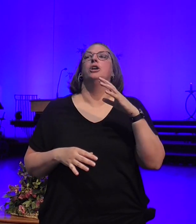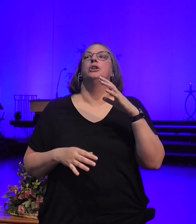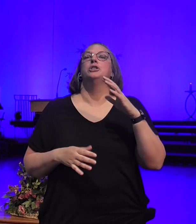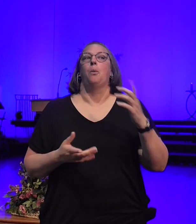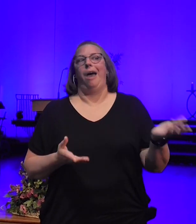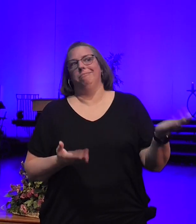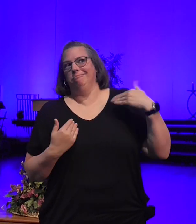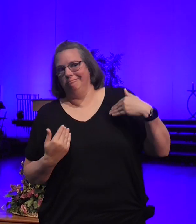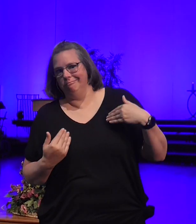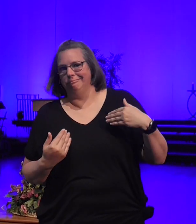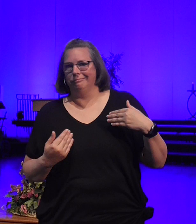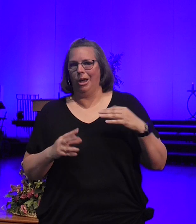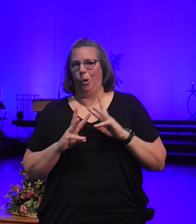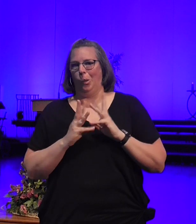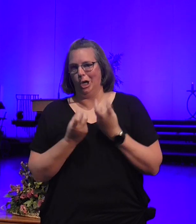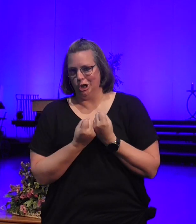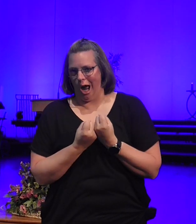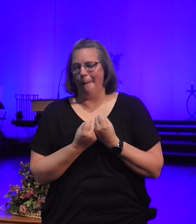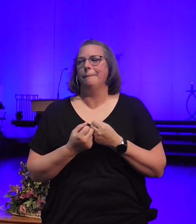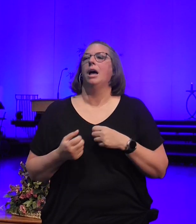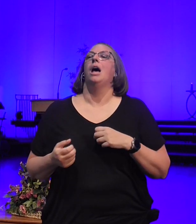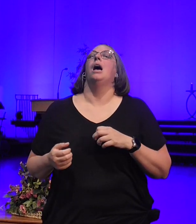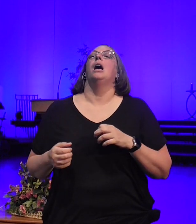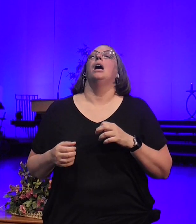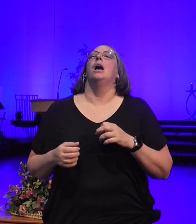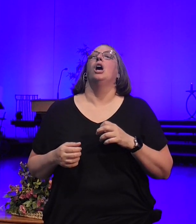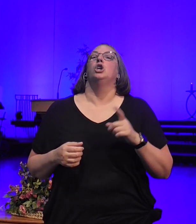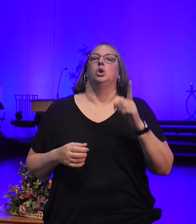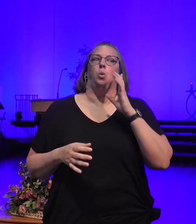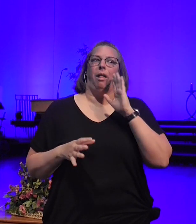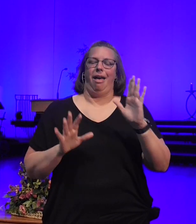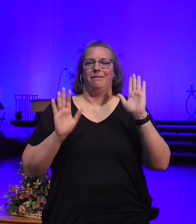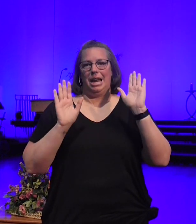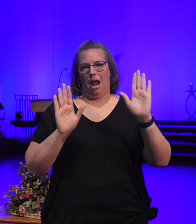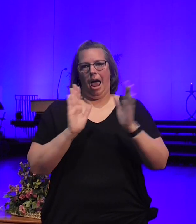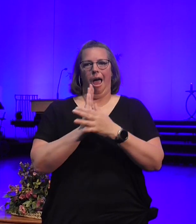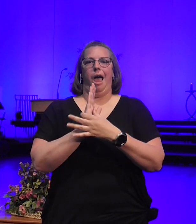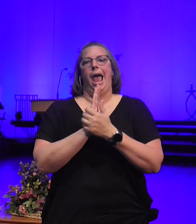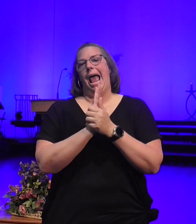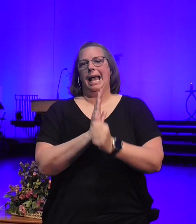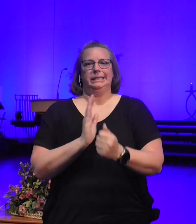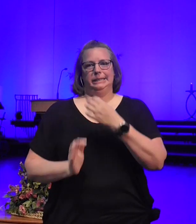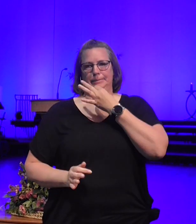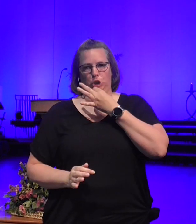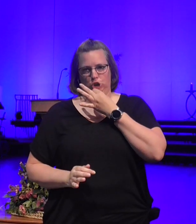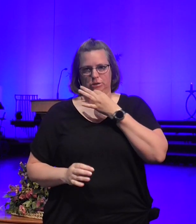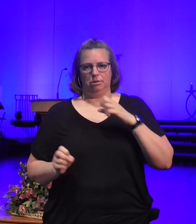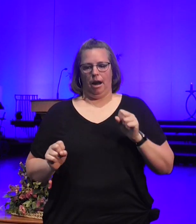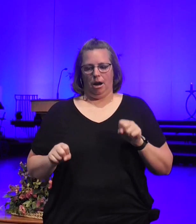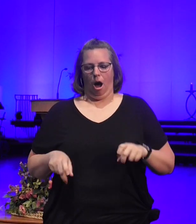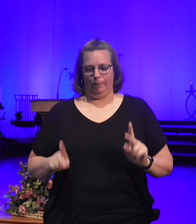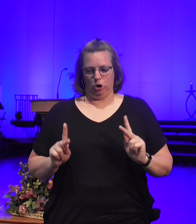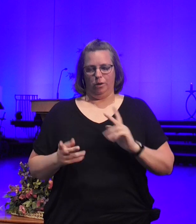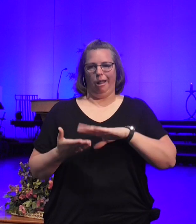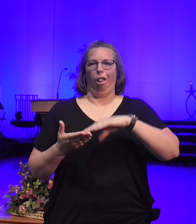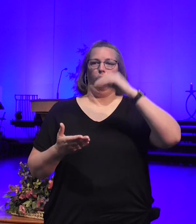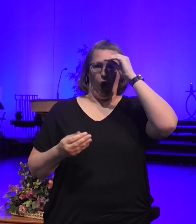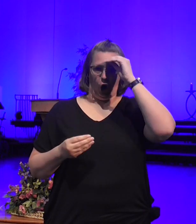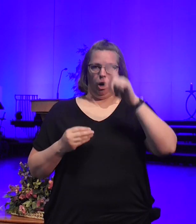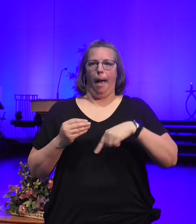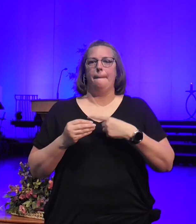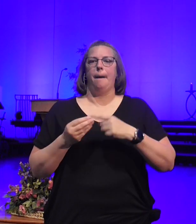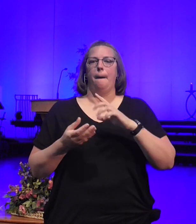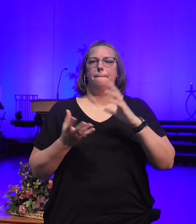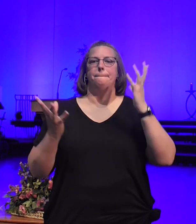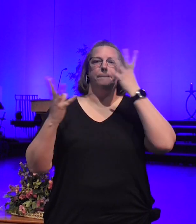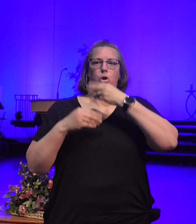us in this workshop. And so you're going to get an amazing expert and an opportunity to really learn about this beautiful